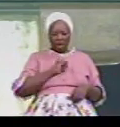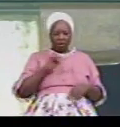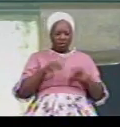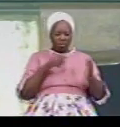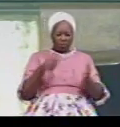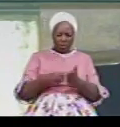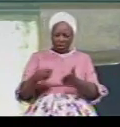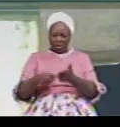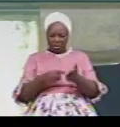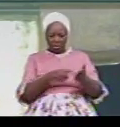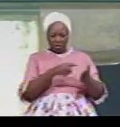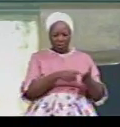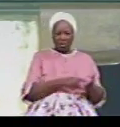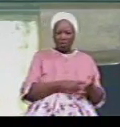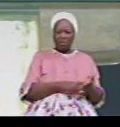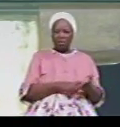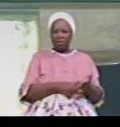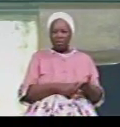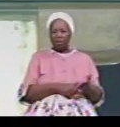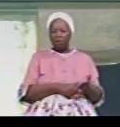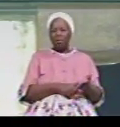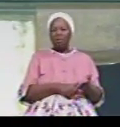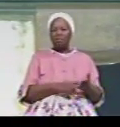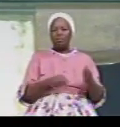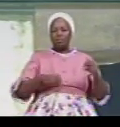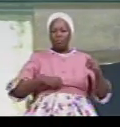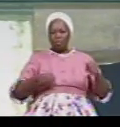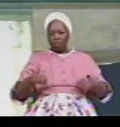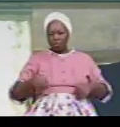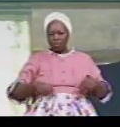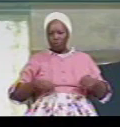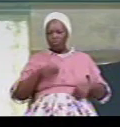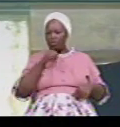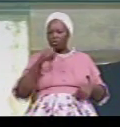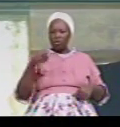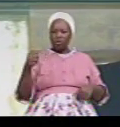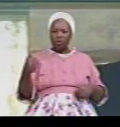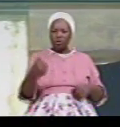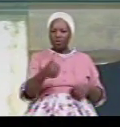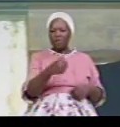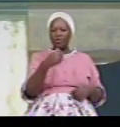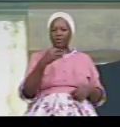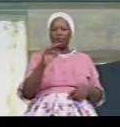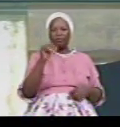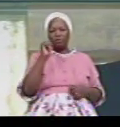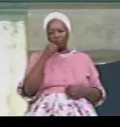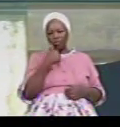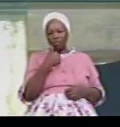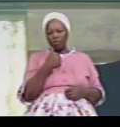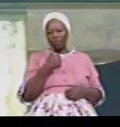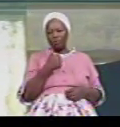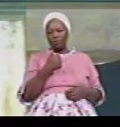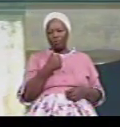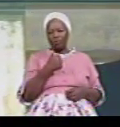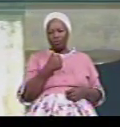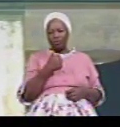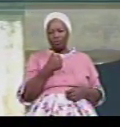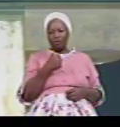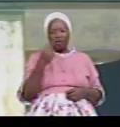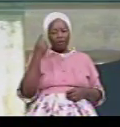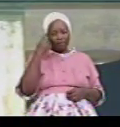do that. Boast not thyself of tomorrow, for